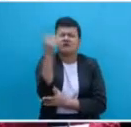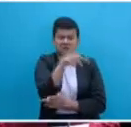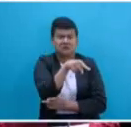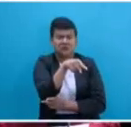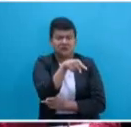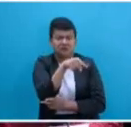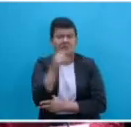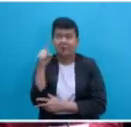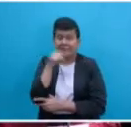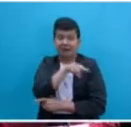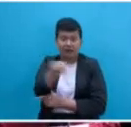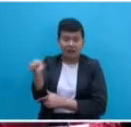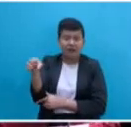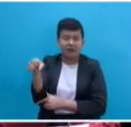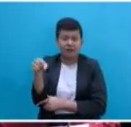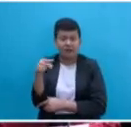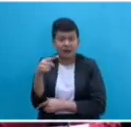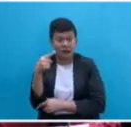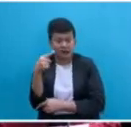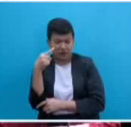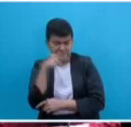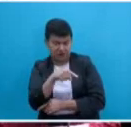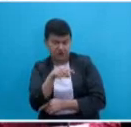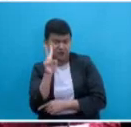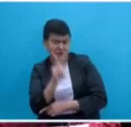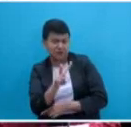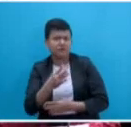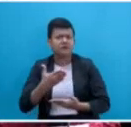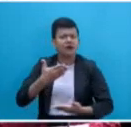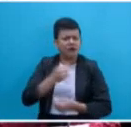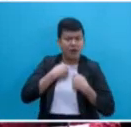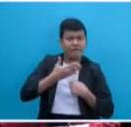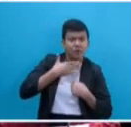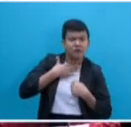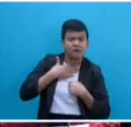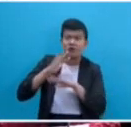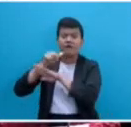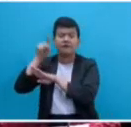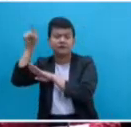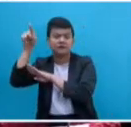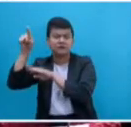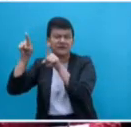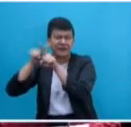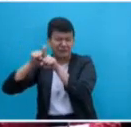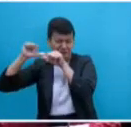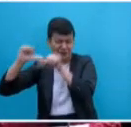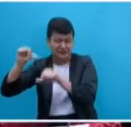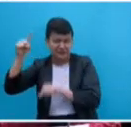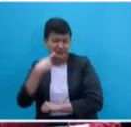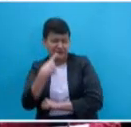the impact of our voices at home and overseas, as His Excellency put it, sounds tinny and